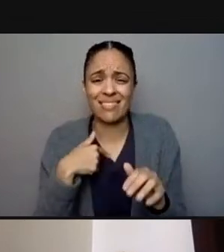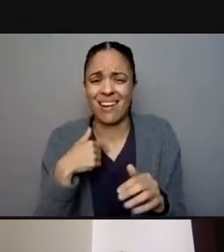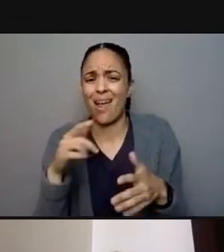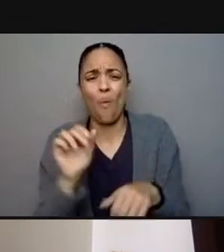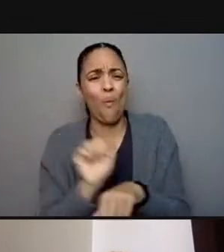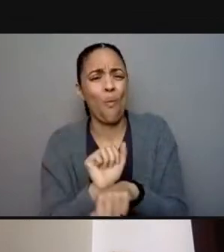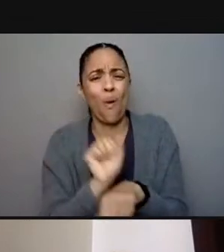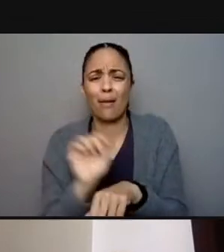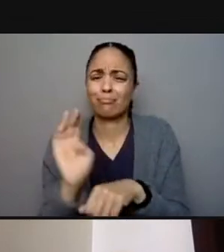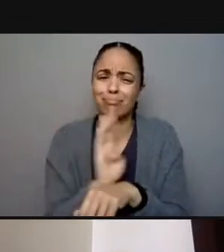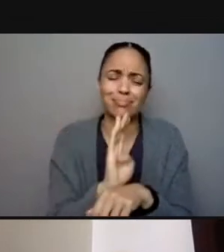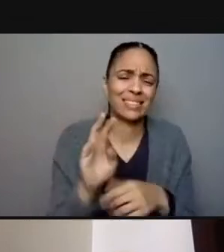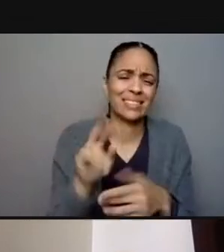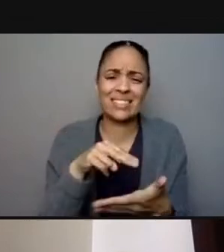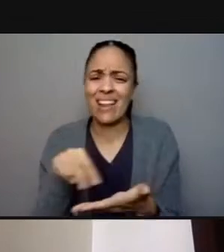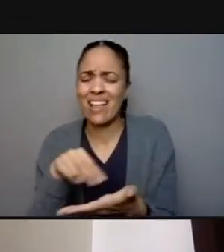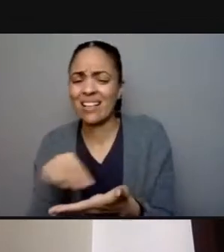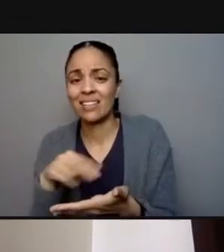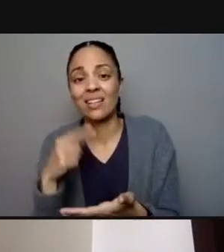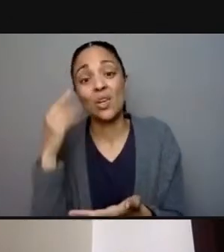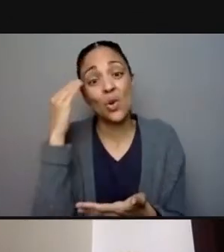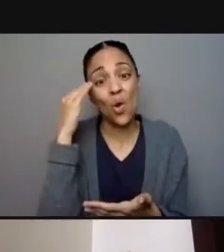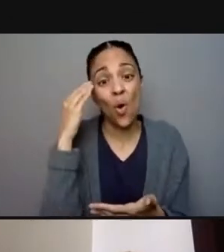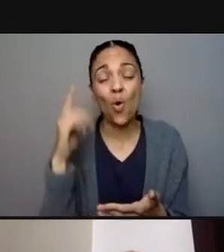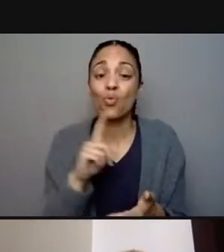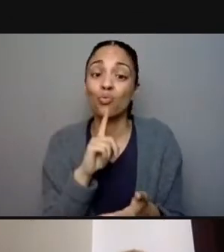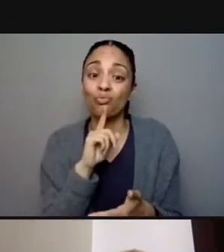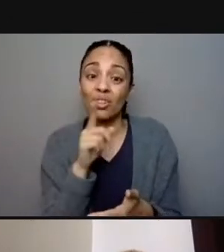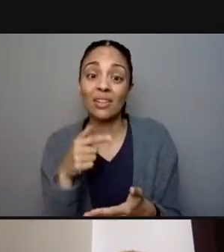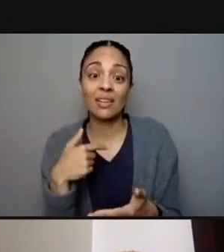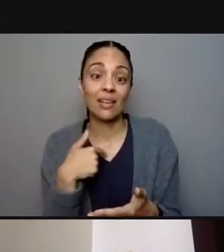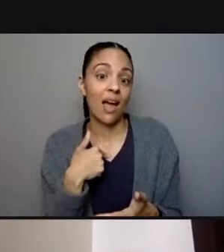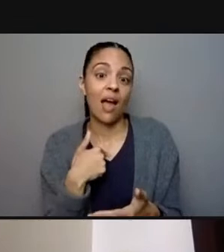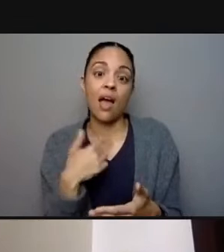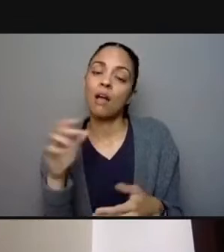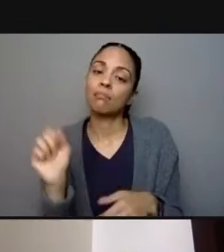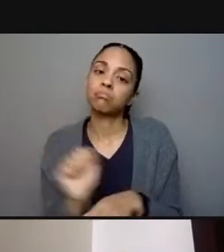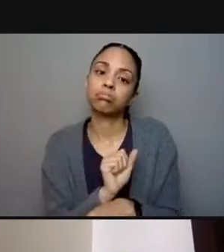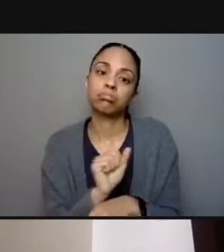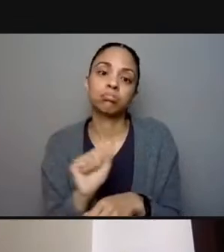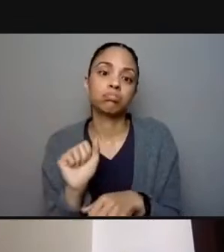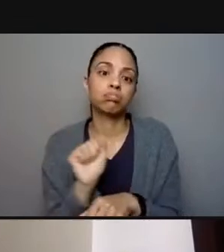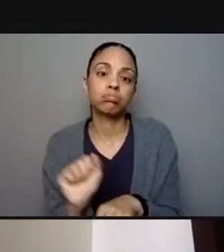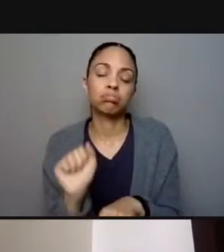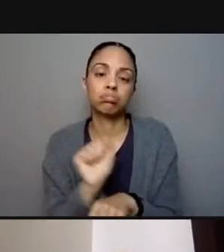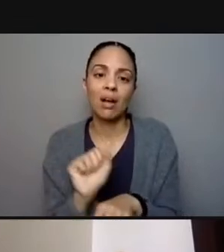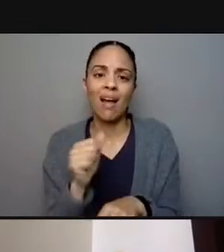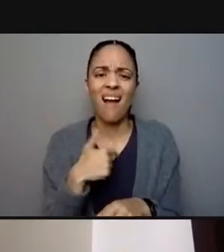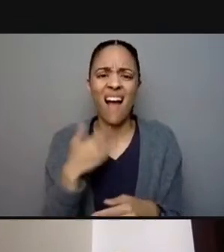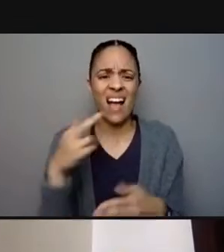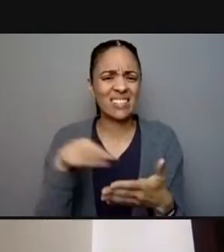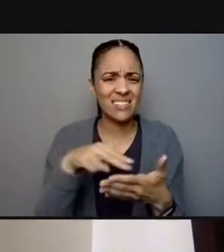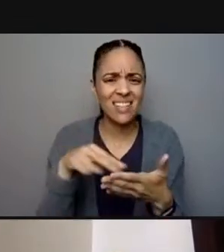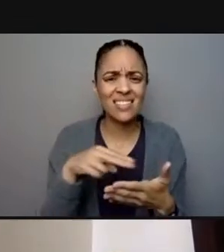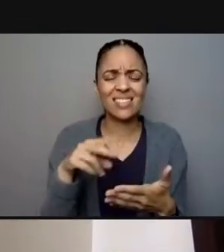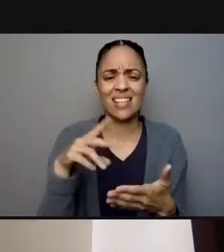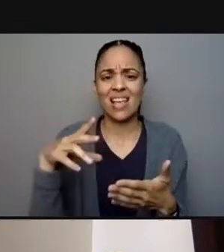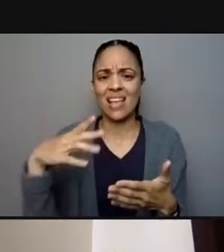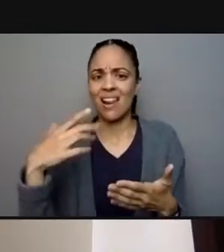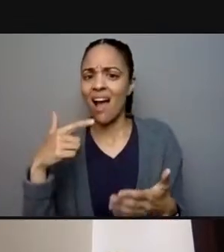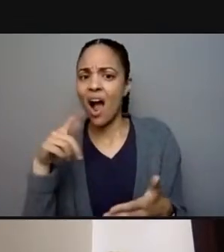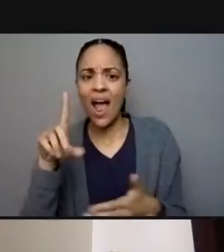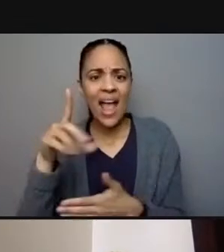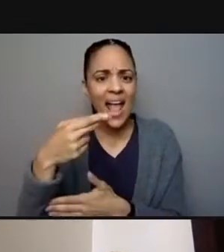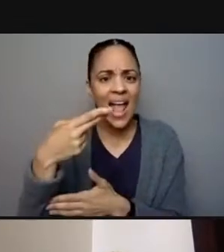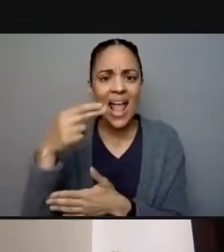set me apart, because I was this Black boy that could do ballet and modern and hip hop and could knew the beginnings and the essentials of b-boy and pop and stuff like that. And a